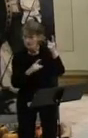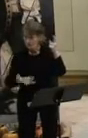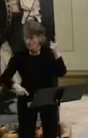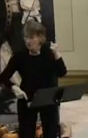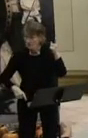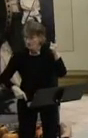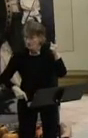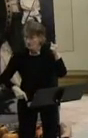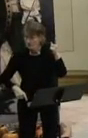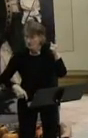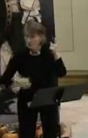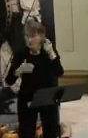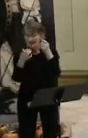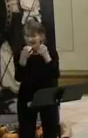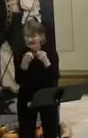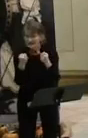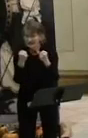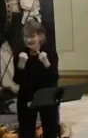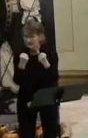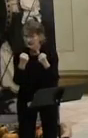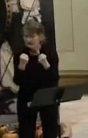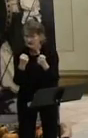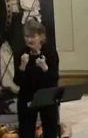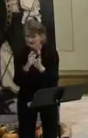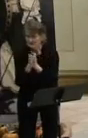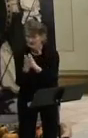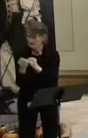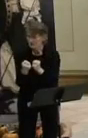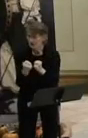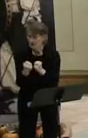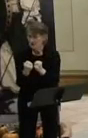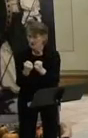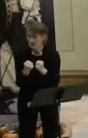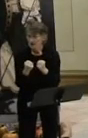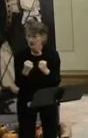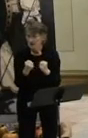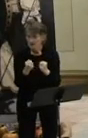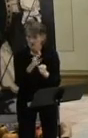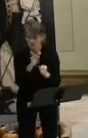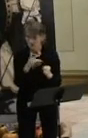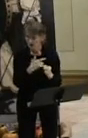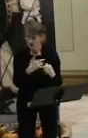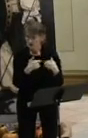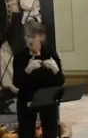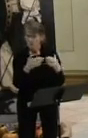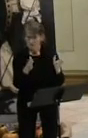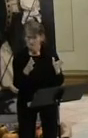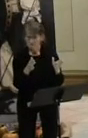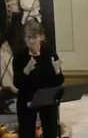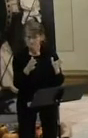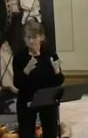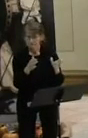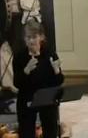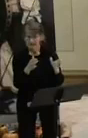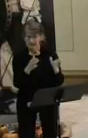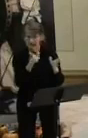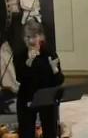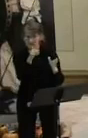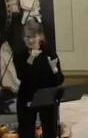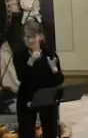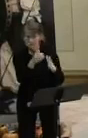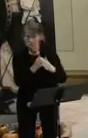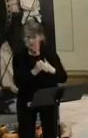Lord to do some healing. Let's open our hearts to God and asking Him for His guidance and